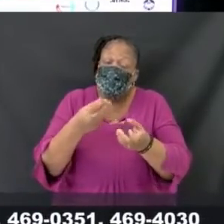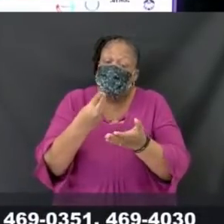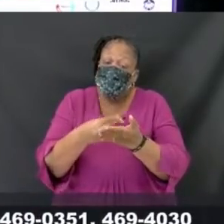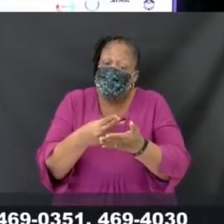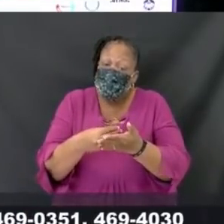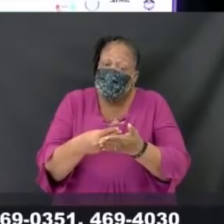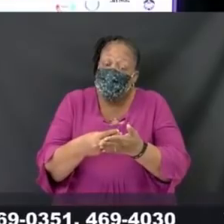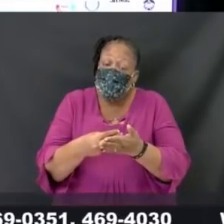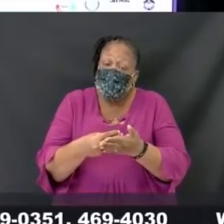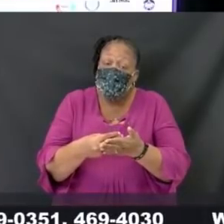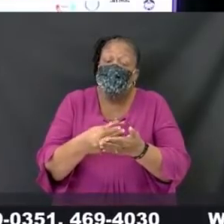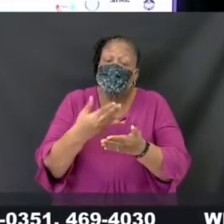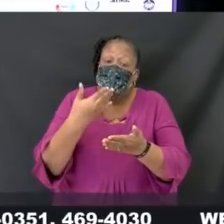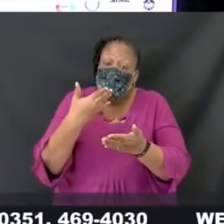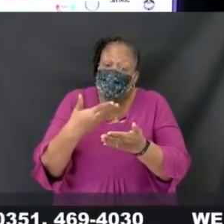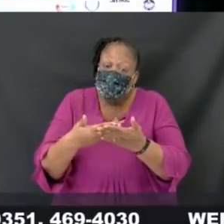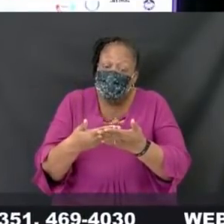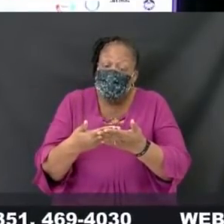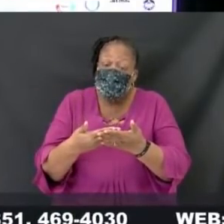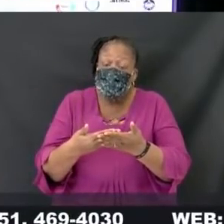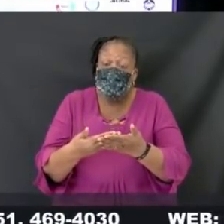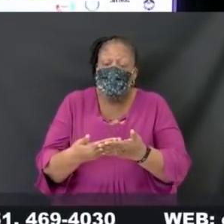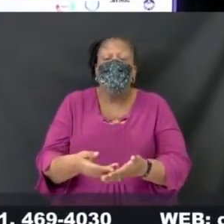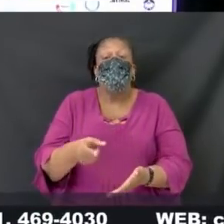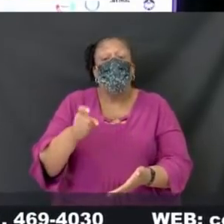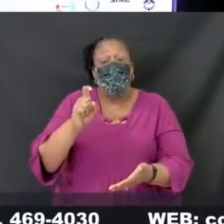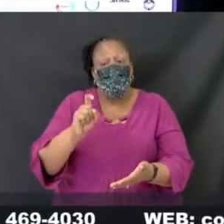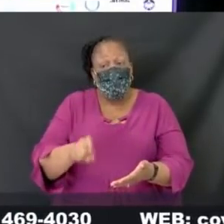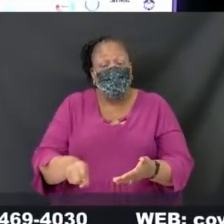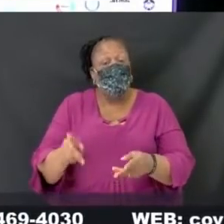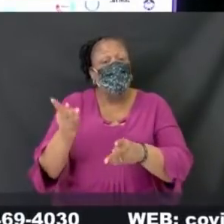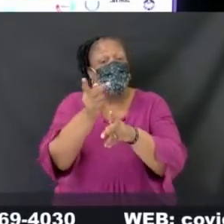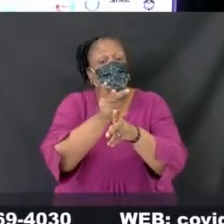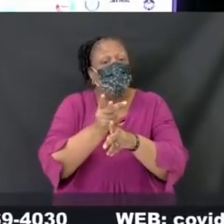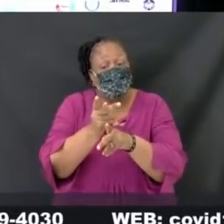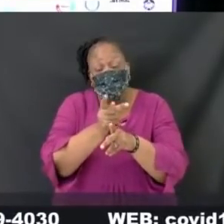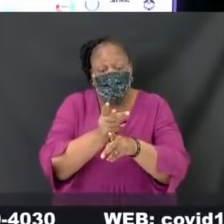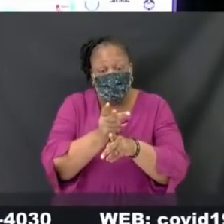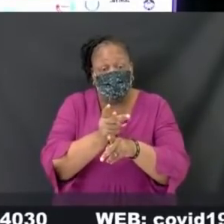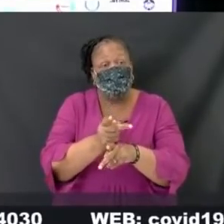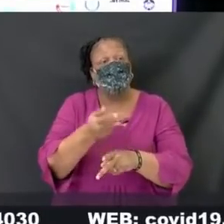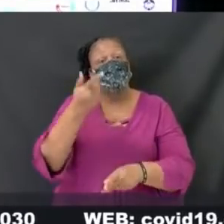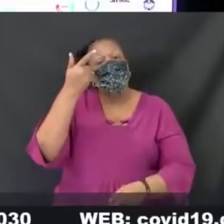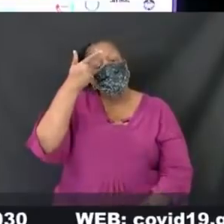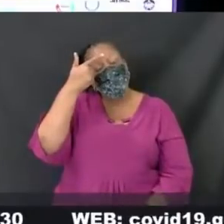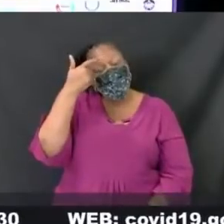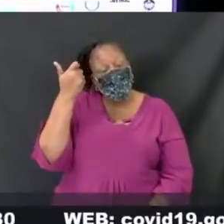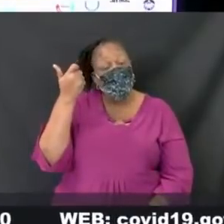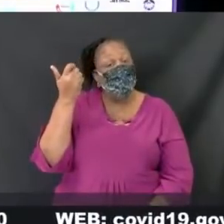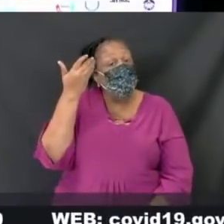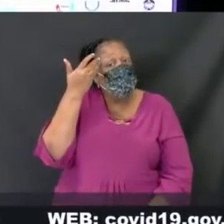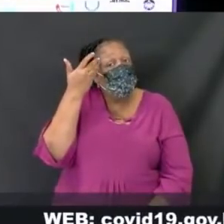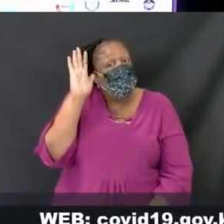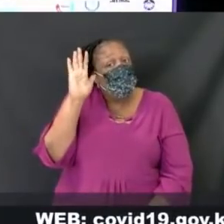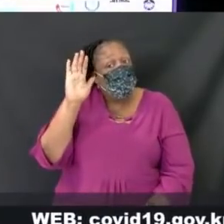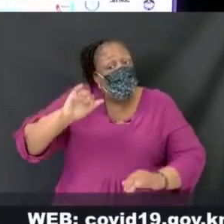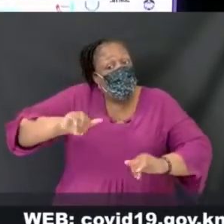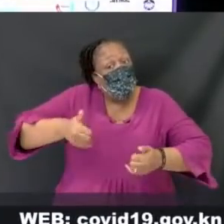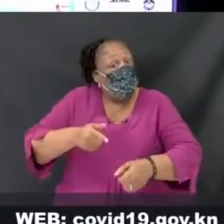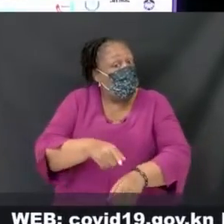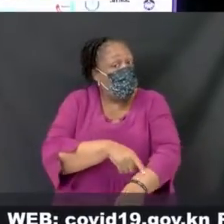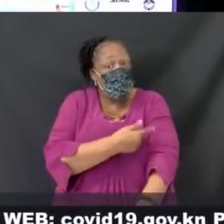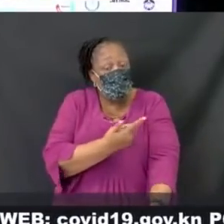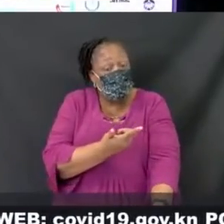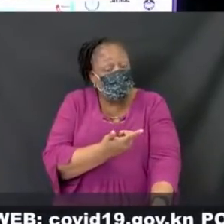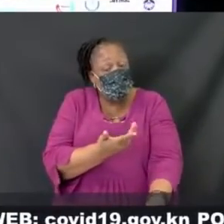possible. This disruption to the global supply chain could be for a short term or a long term, we don't